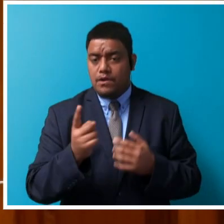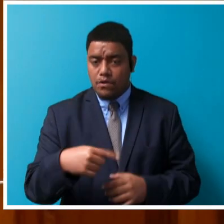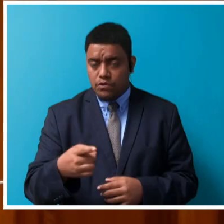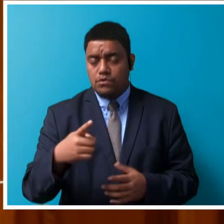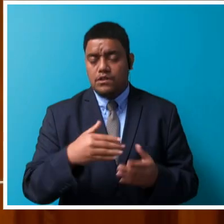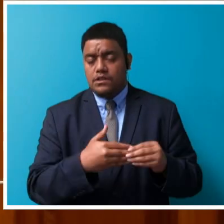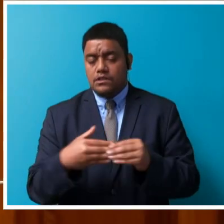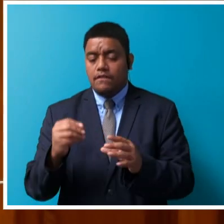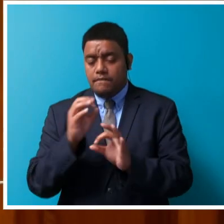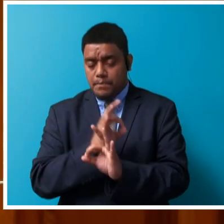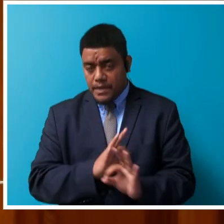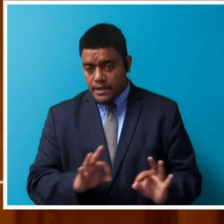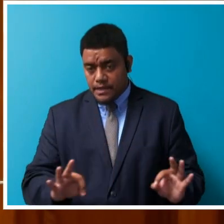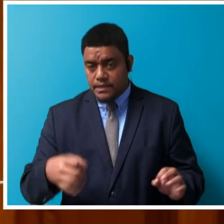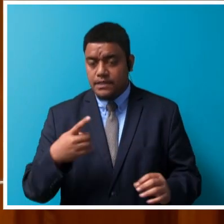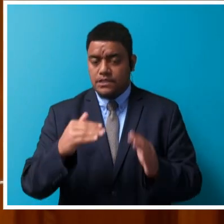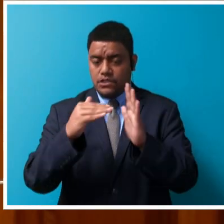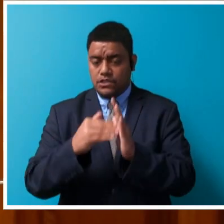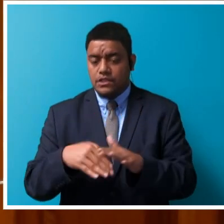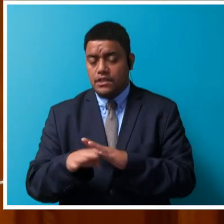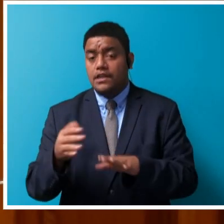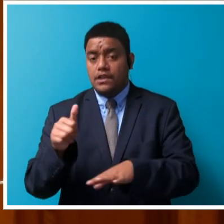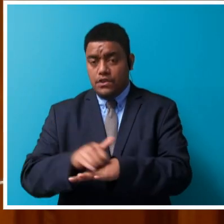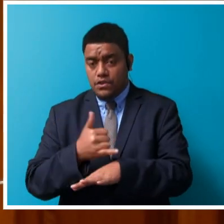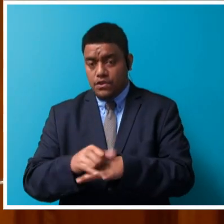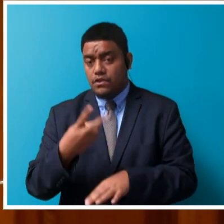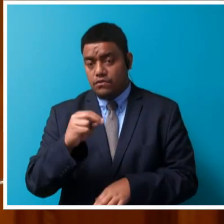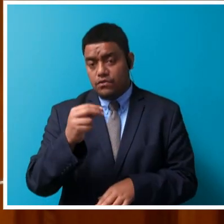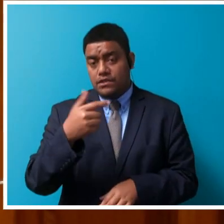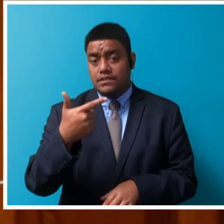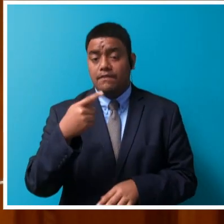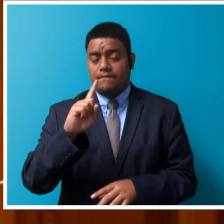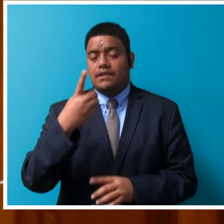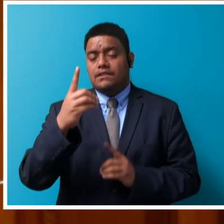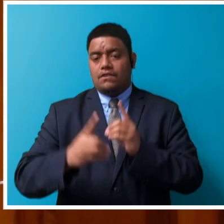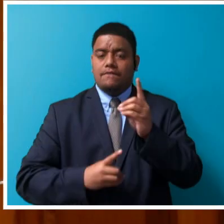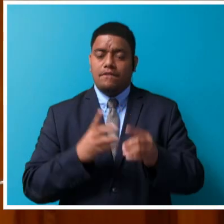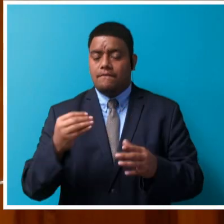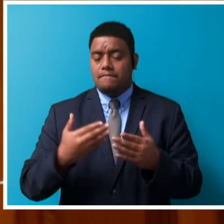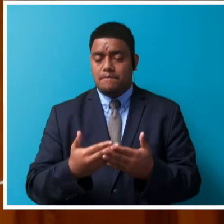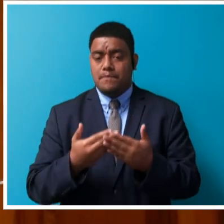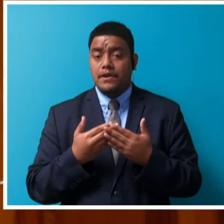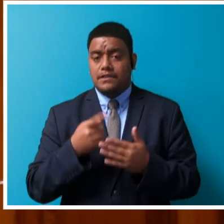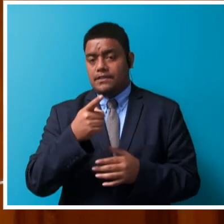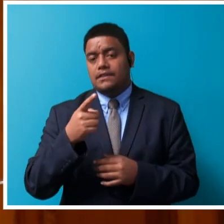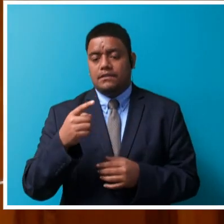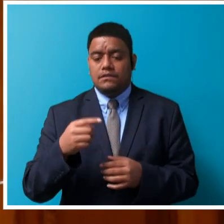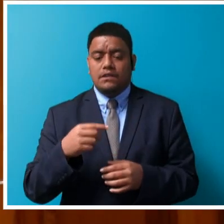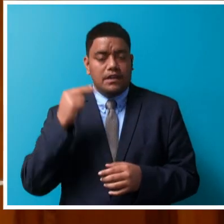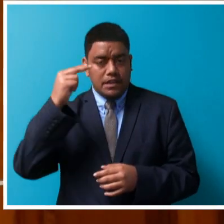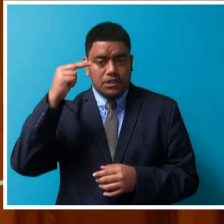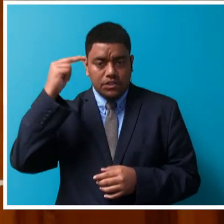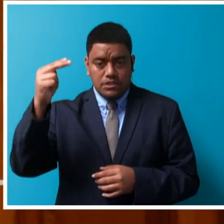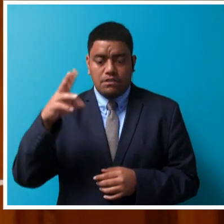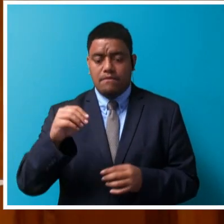leadership of Peace SIDS as chair in New York, and in 2027, the first conference of the parties on the Biodiversity Beyond National Jurisdiction,